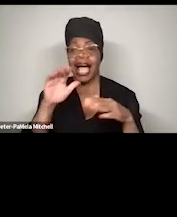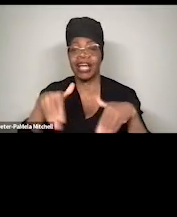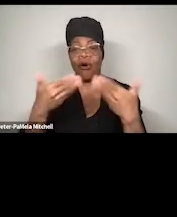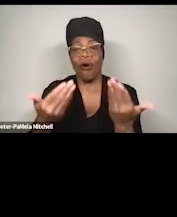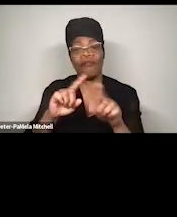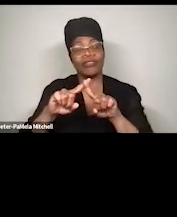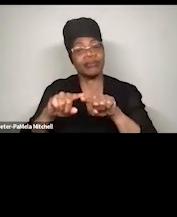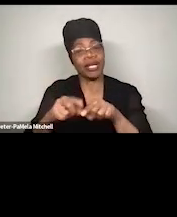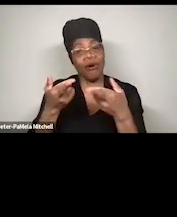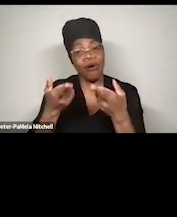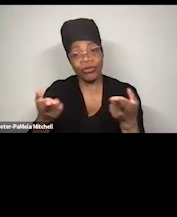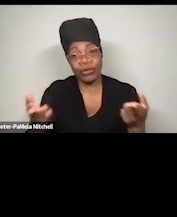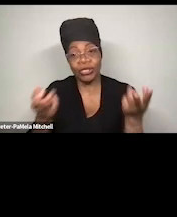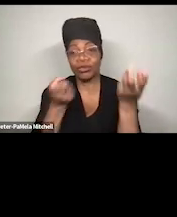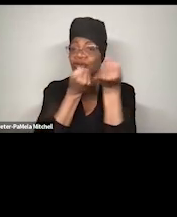resources and support.